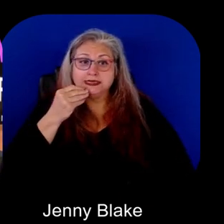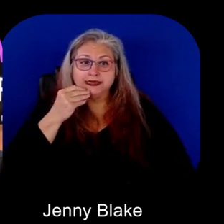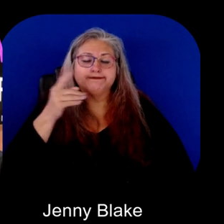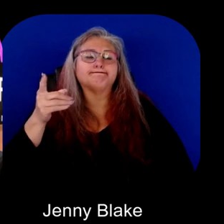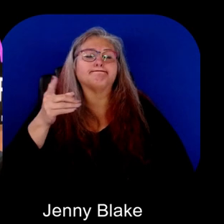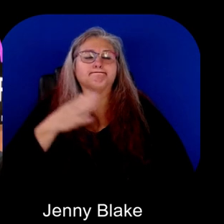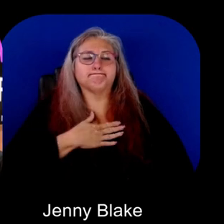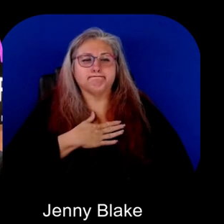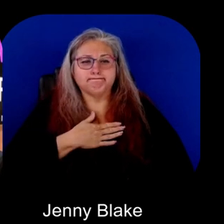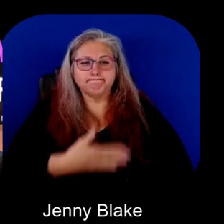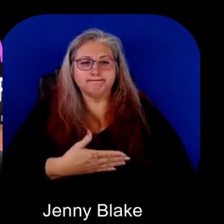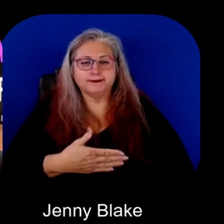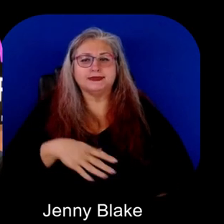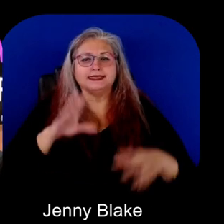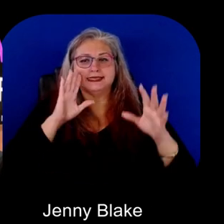He decided to